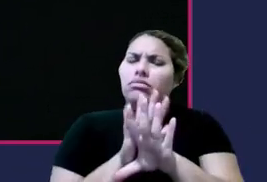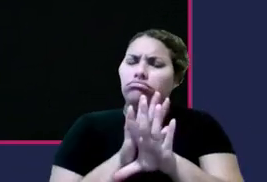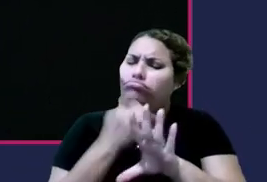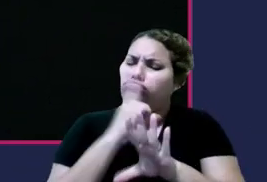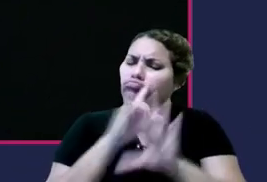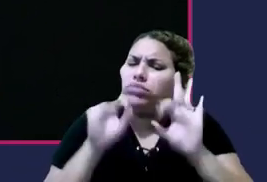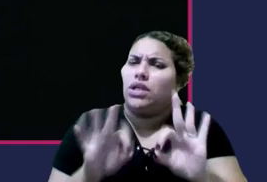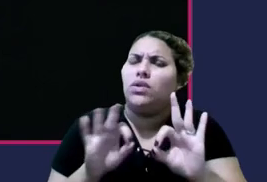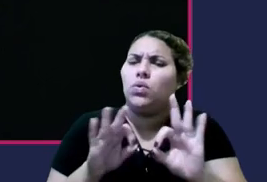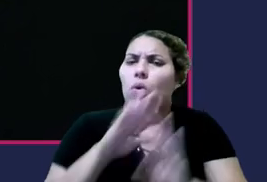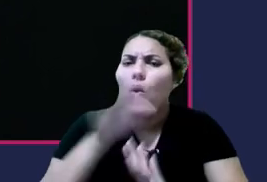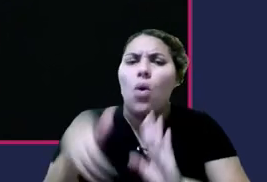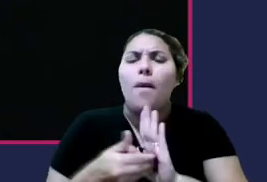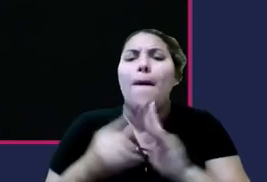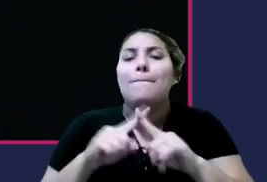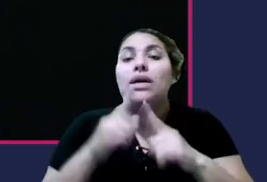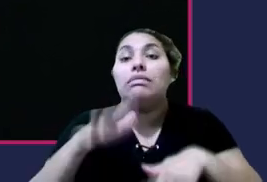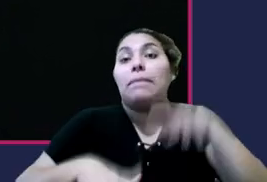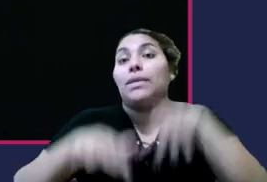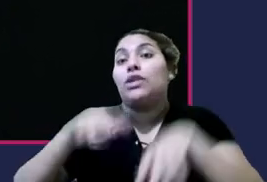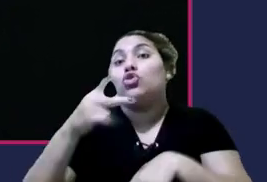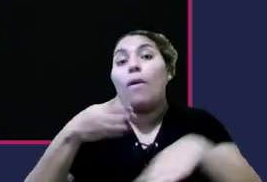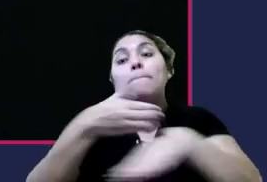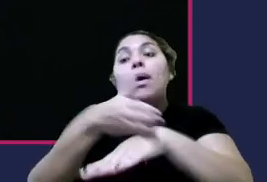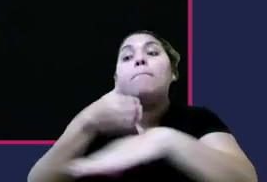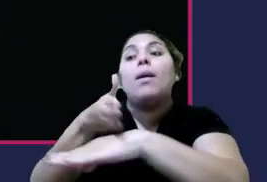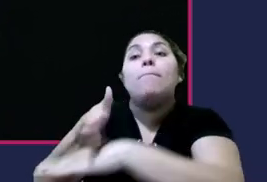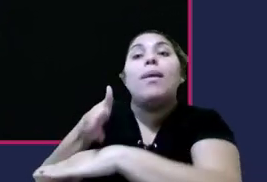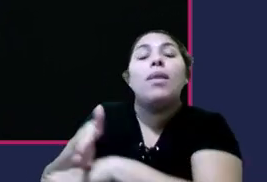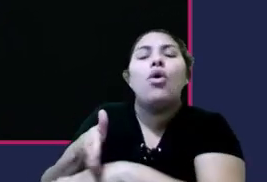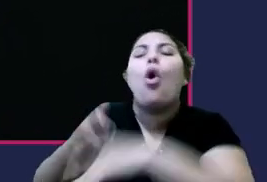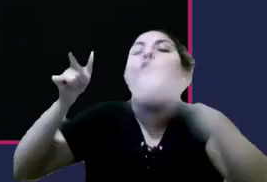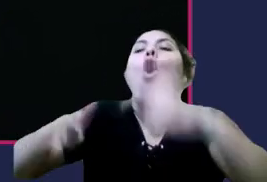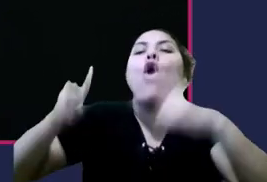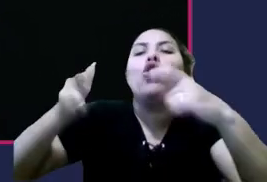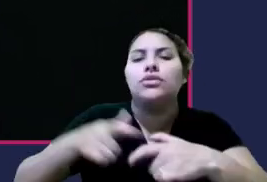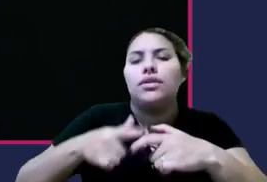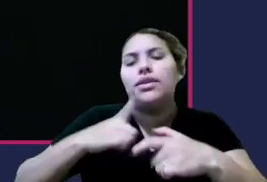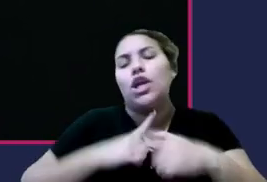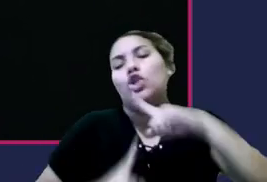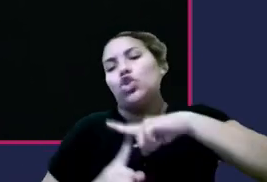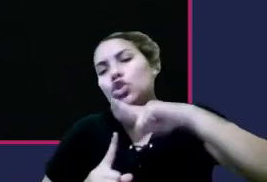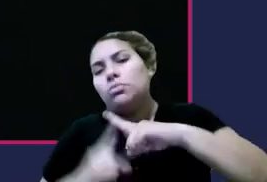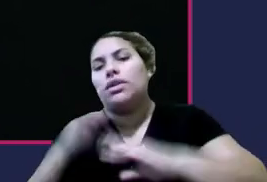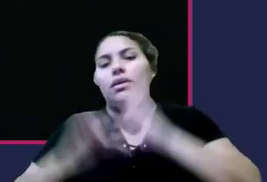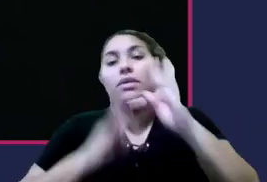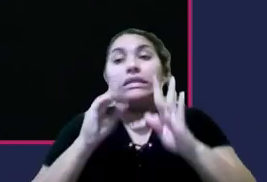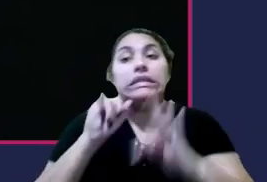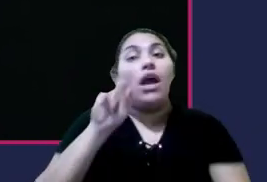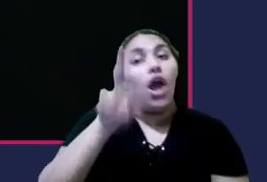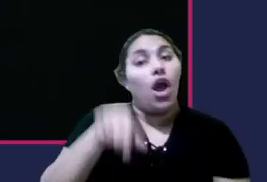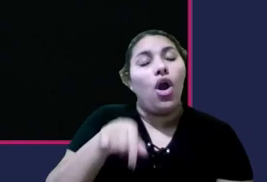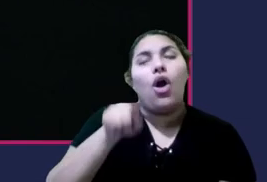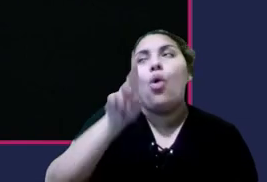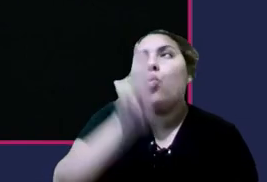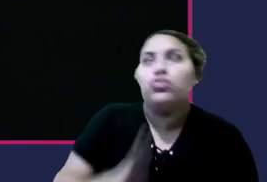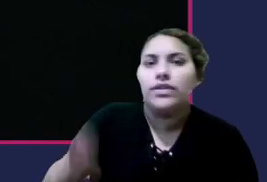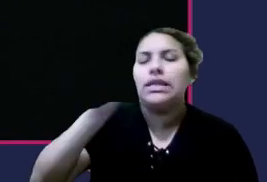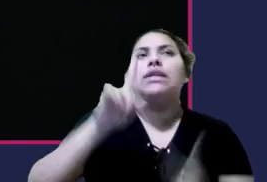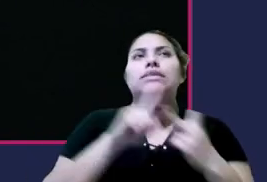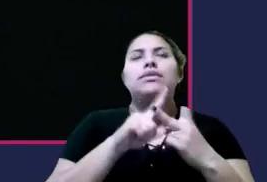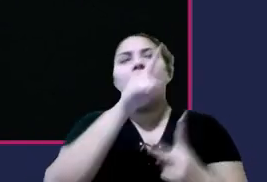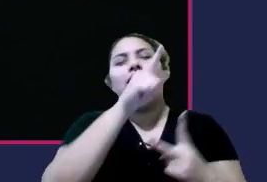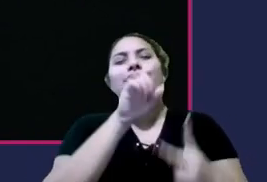The system will be prepared for that, but it will depend on the unity where you're going to